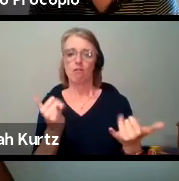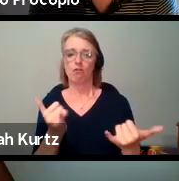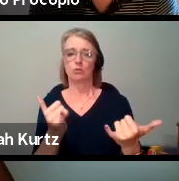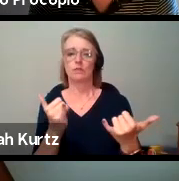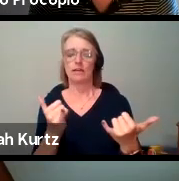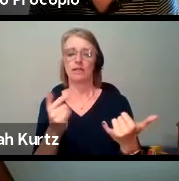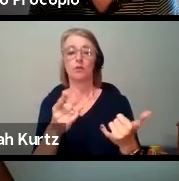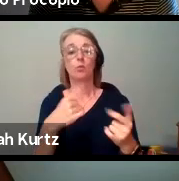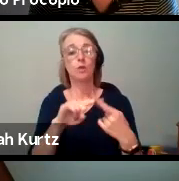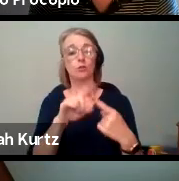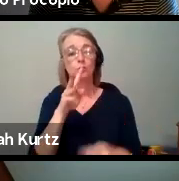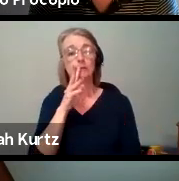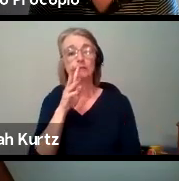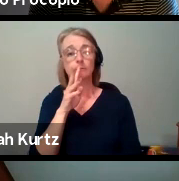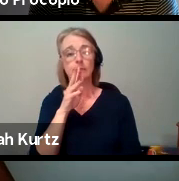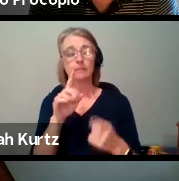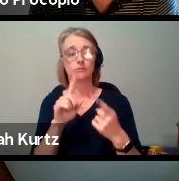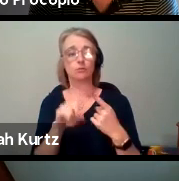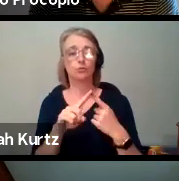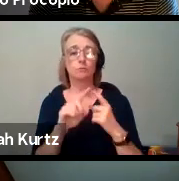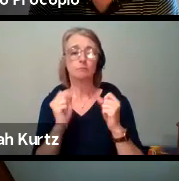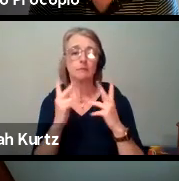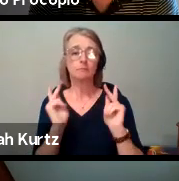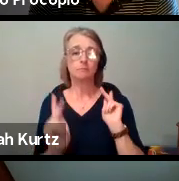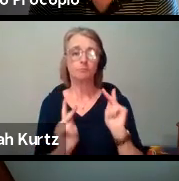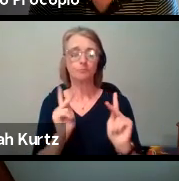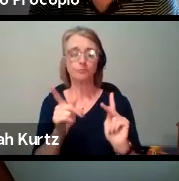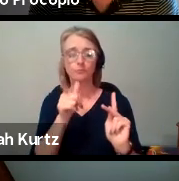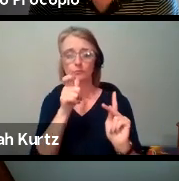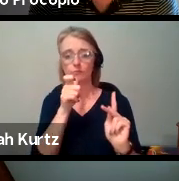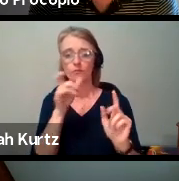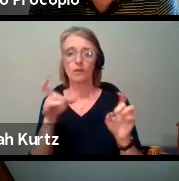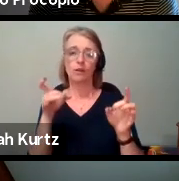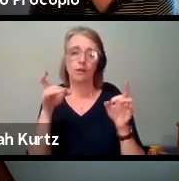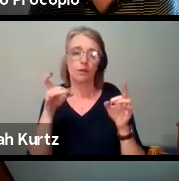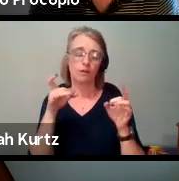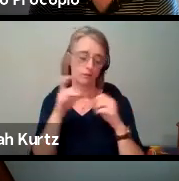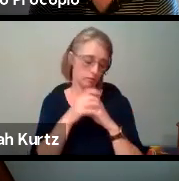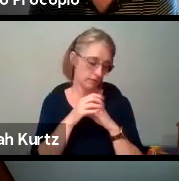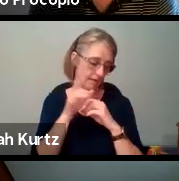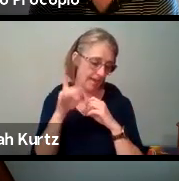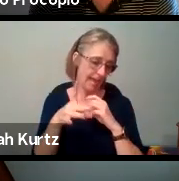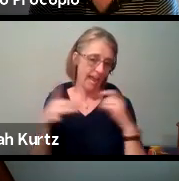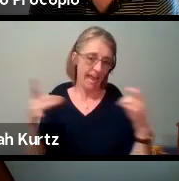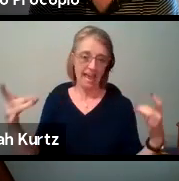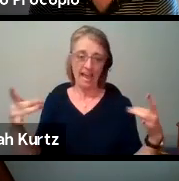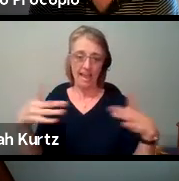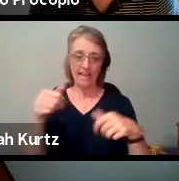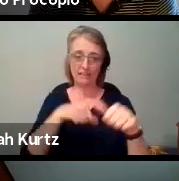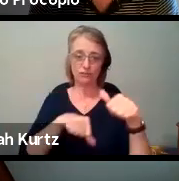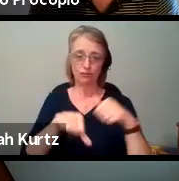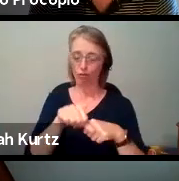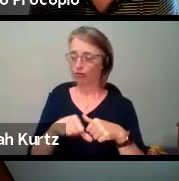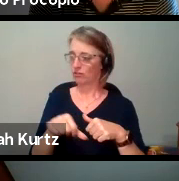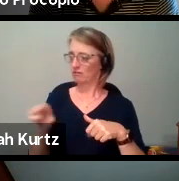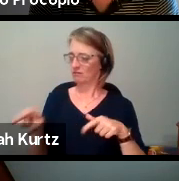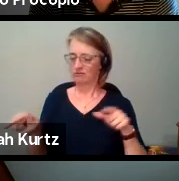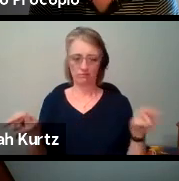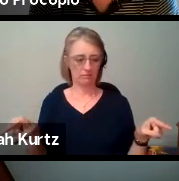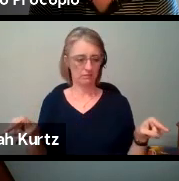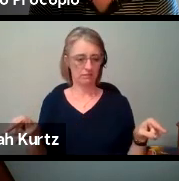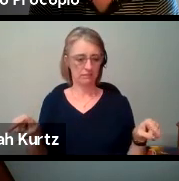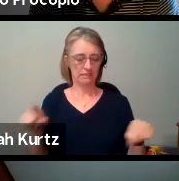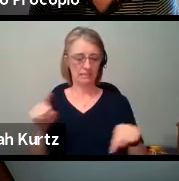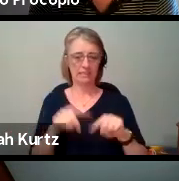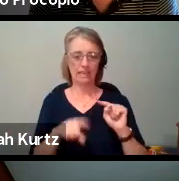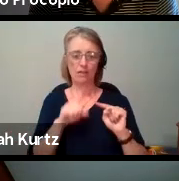speak to many people who hate the others, why they do, they couldn't really